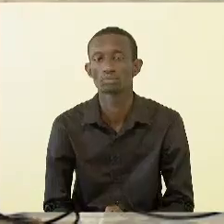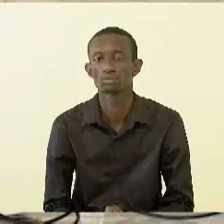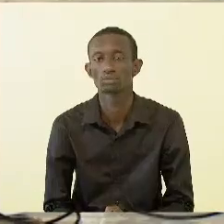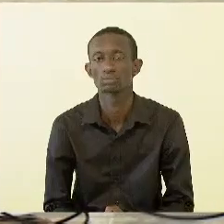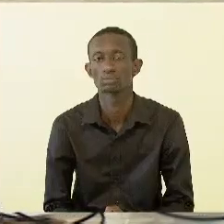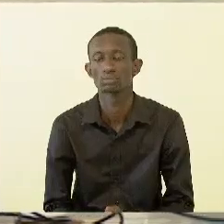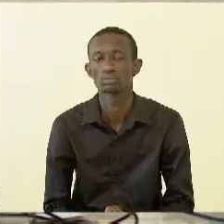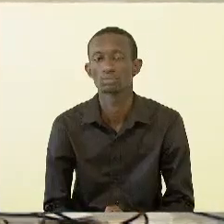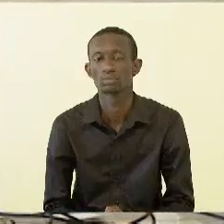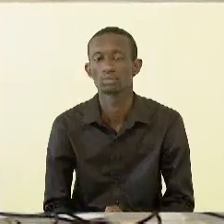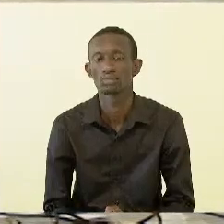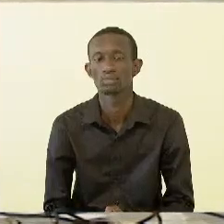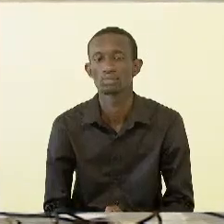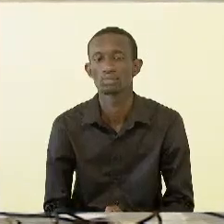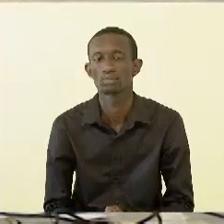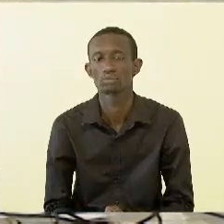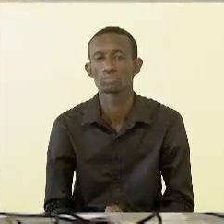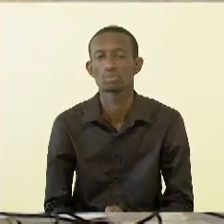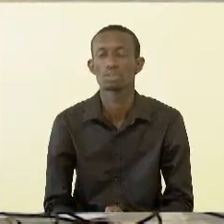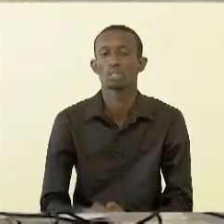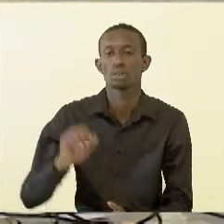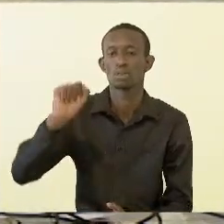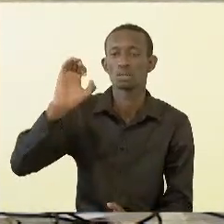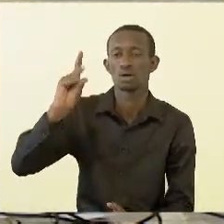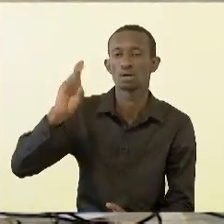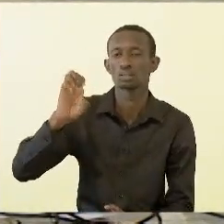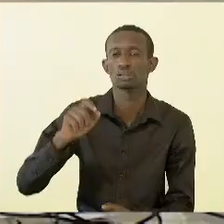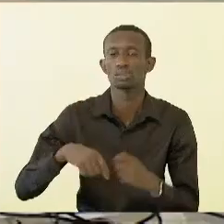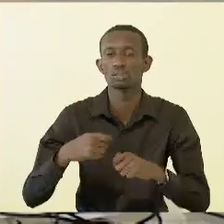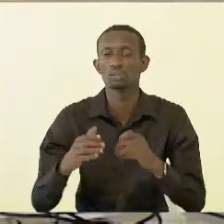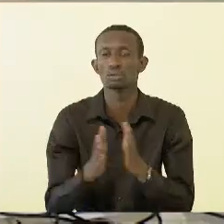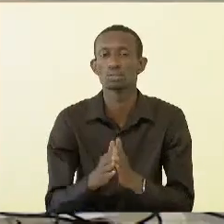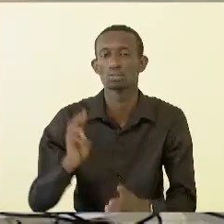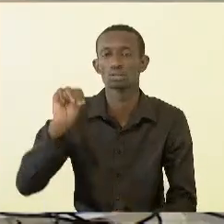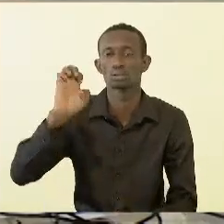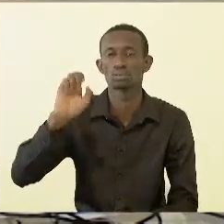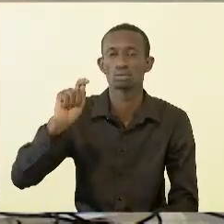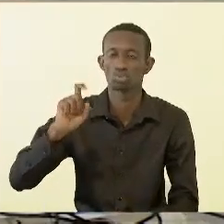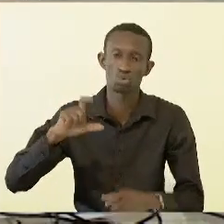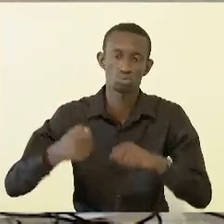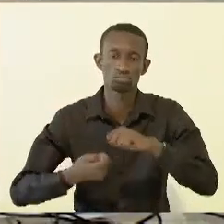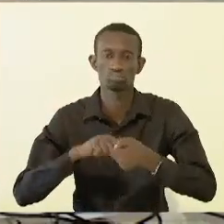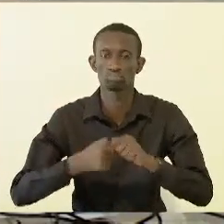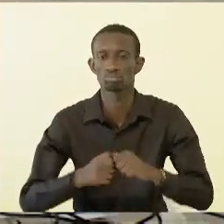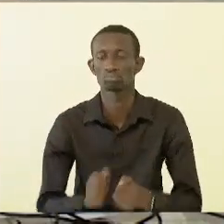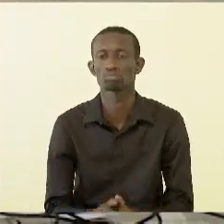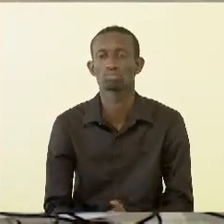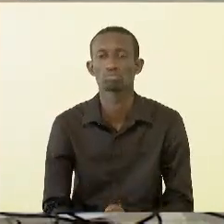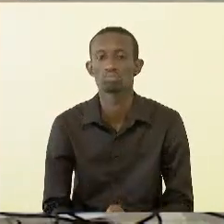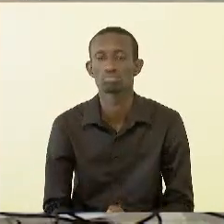Acids react with metals. And when they react with the metals, we had looked at this one. This is in the displacement